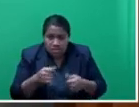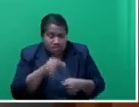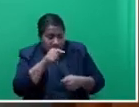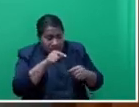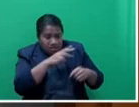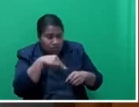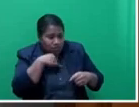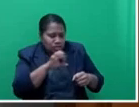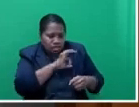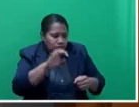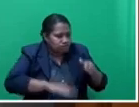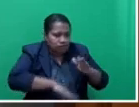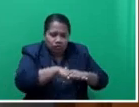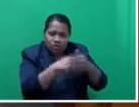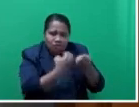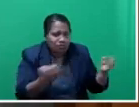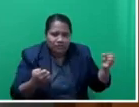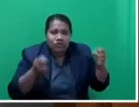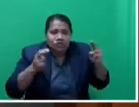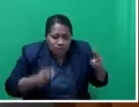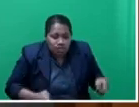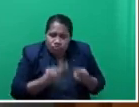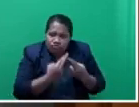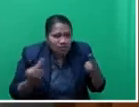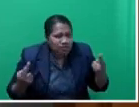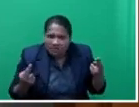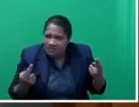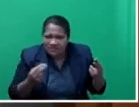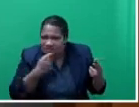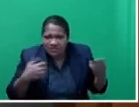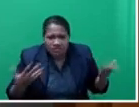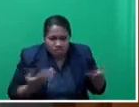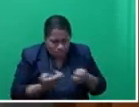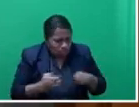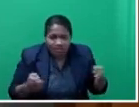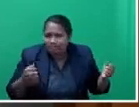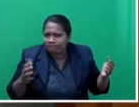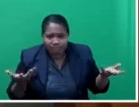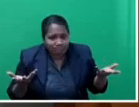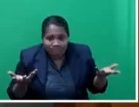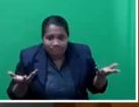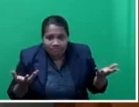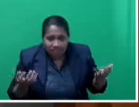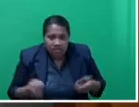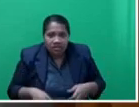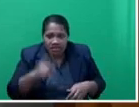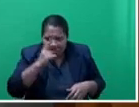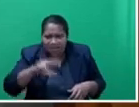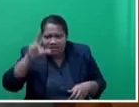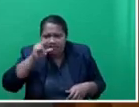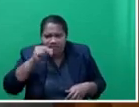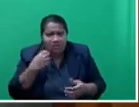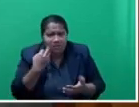fully equipped in terms of human resources, in terms of equipment, to be able, and funding, to be able